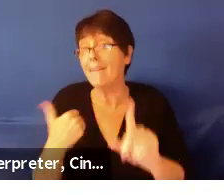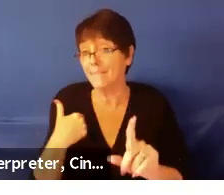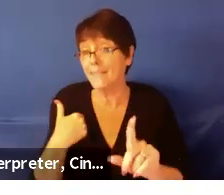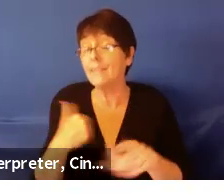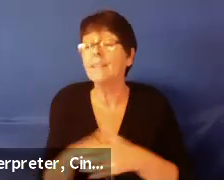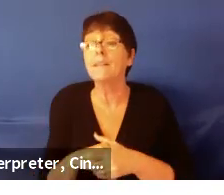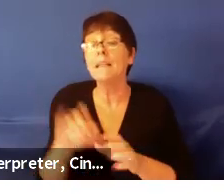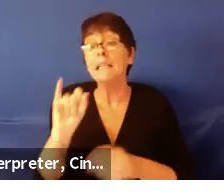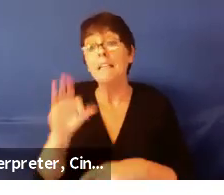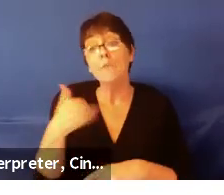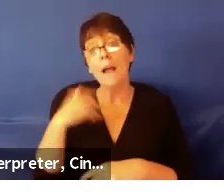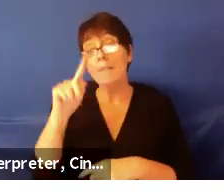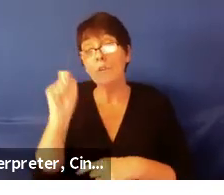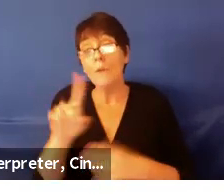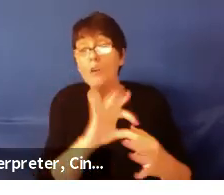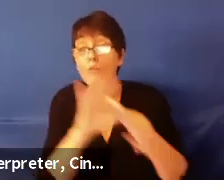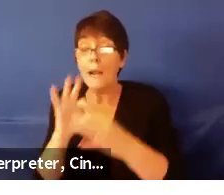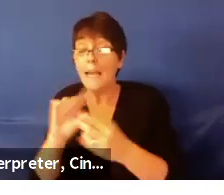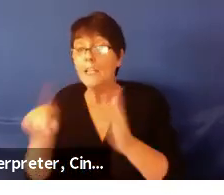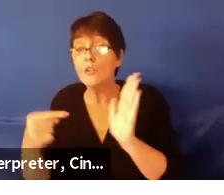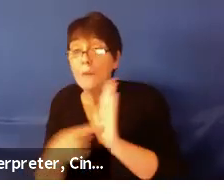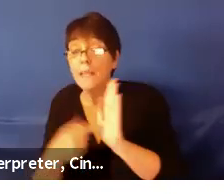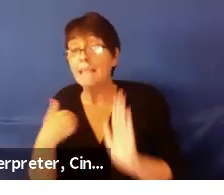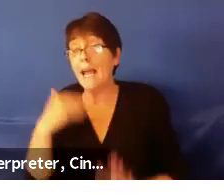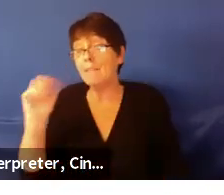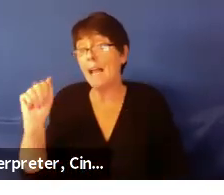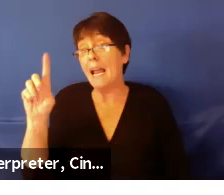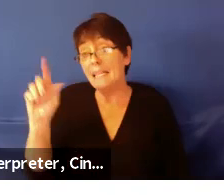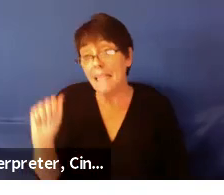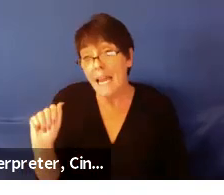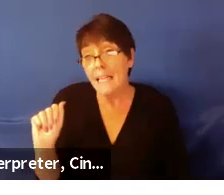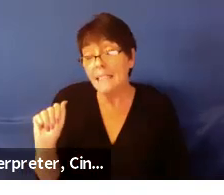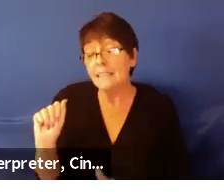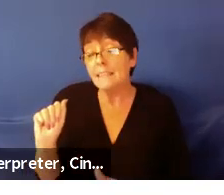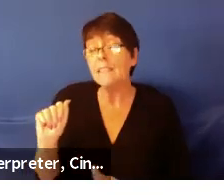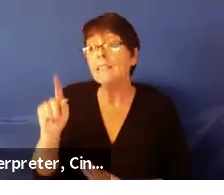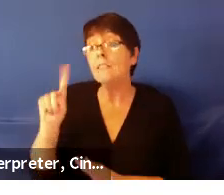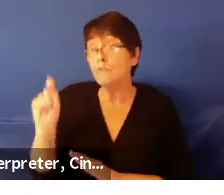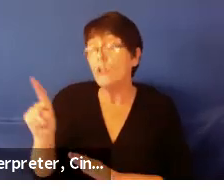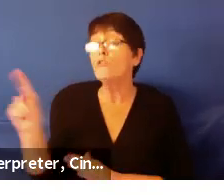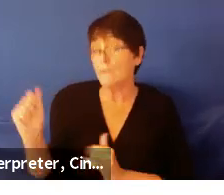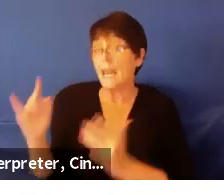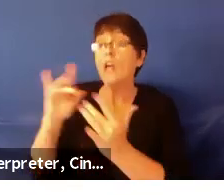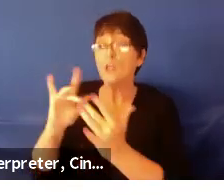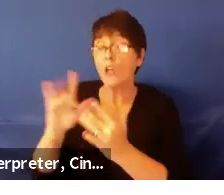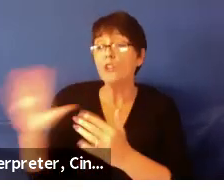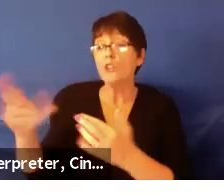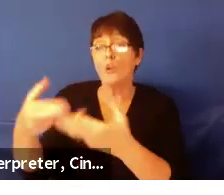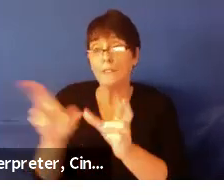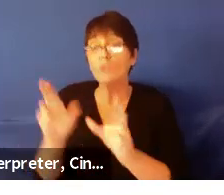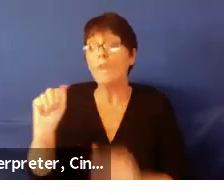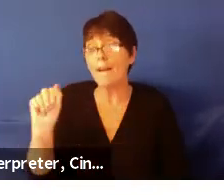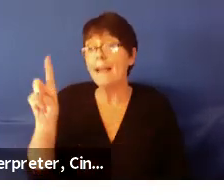If you have a question related to this that has ADA implications, you can also contact your regional